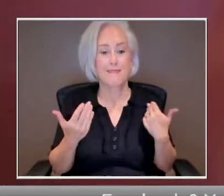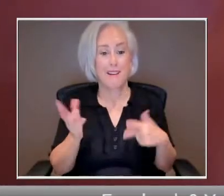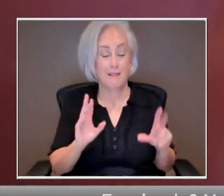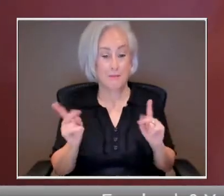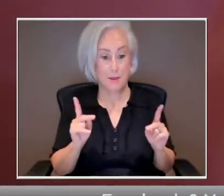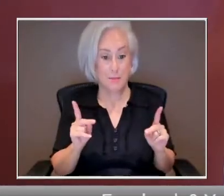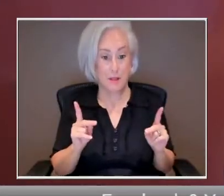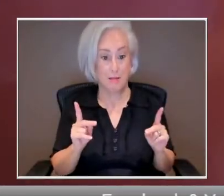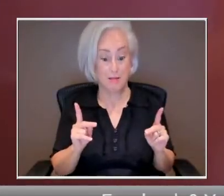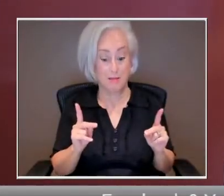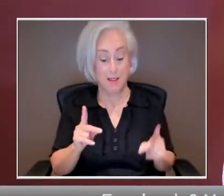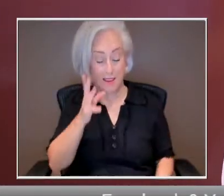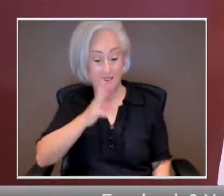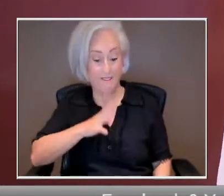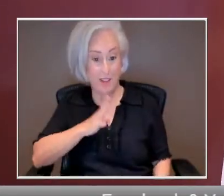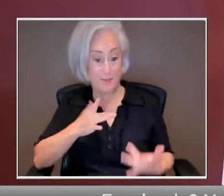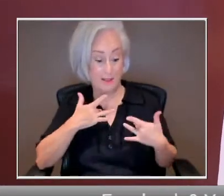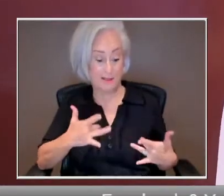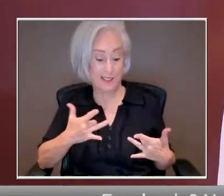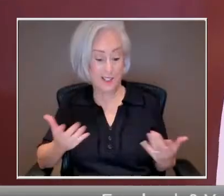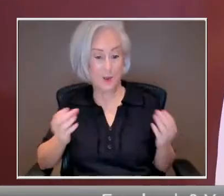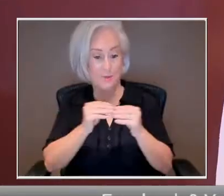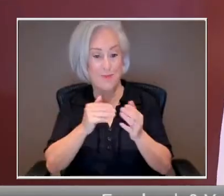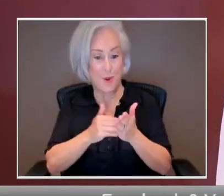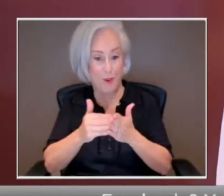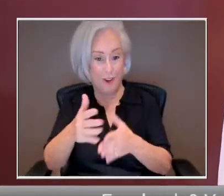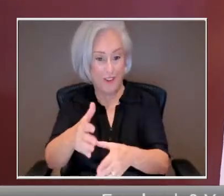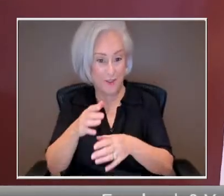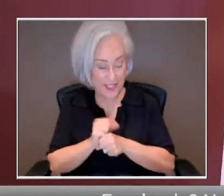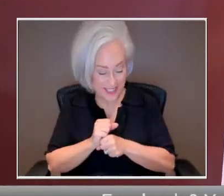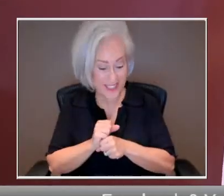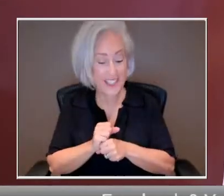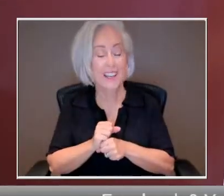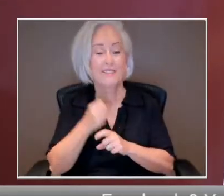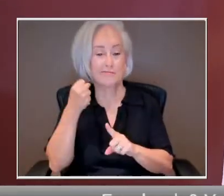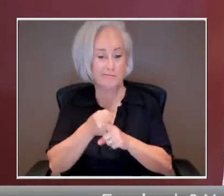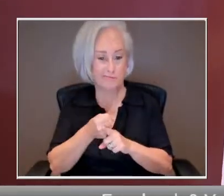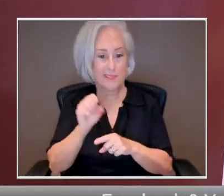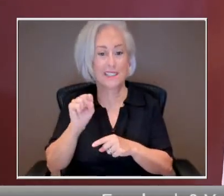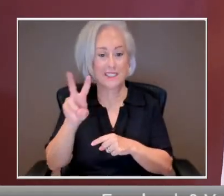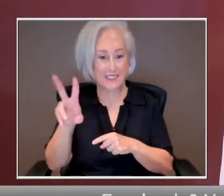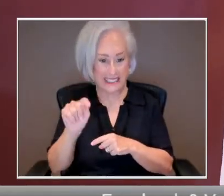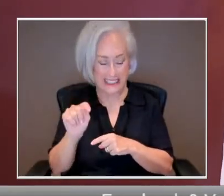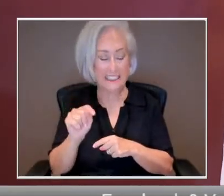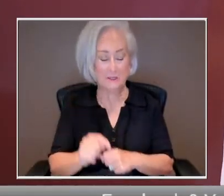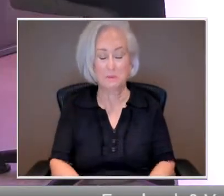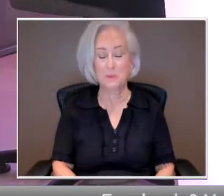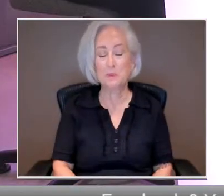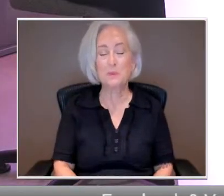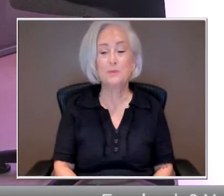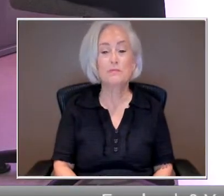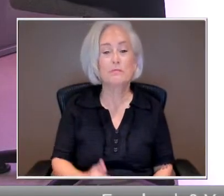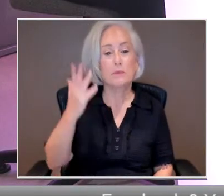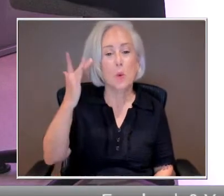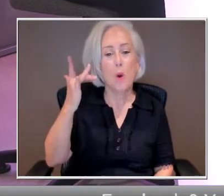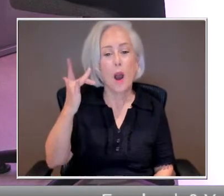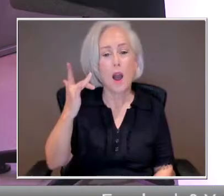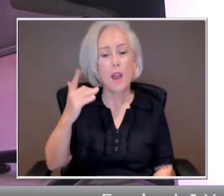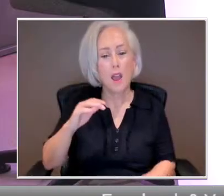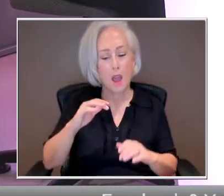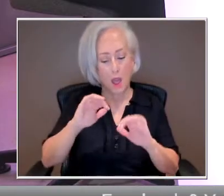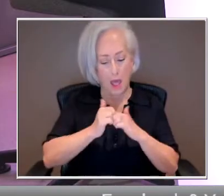more likely to have AVNRT than males. You know, they're twice more likely to have the SVTs. You know, is it because of the structure of their heart, or